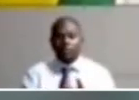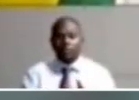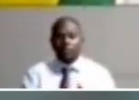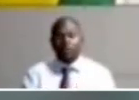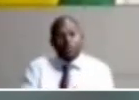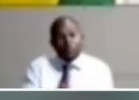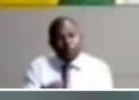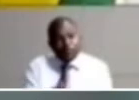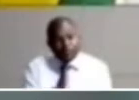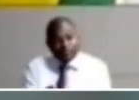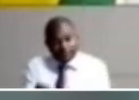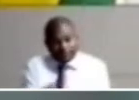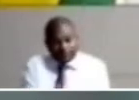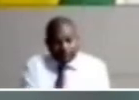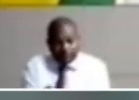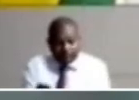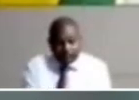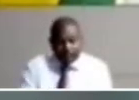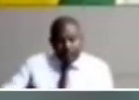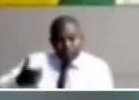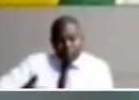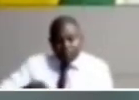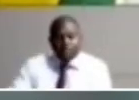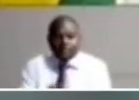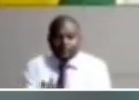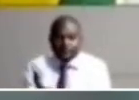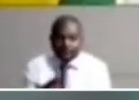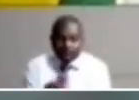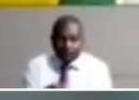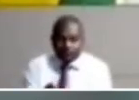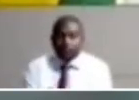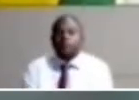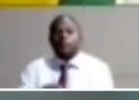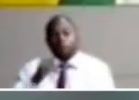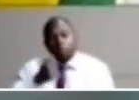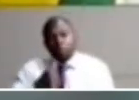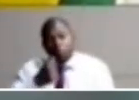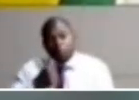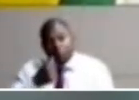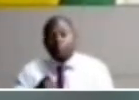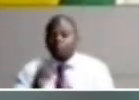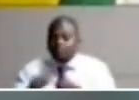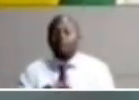not washing or sanitizing your hands regularly.